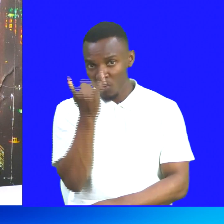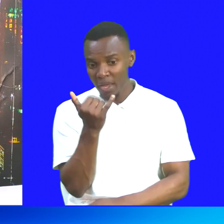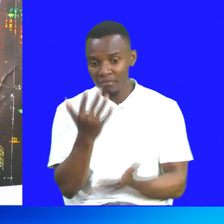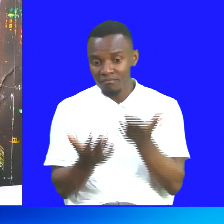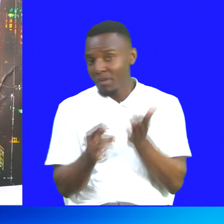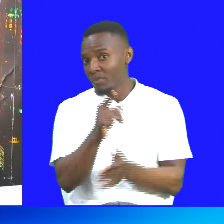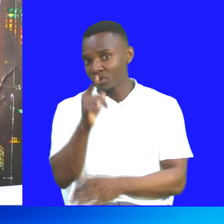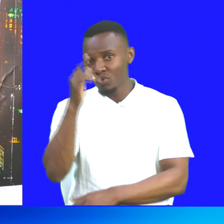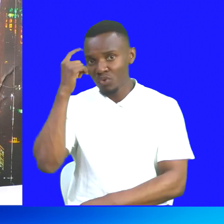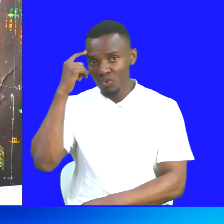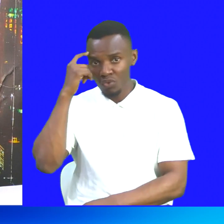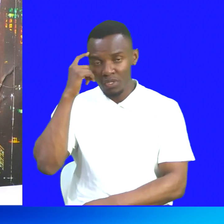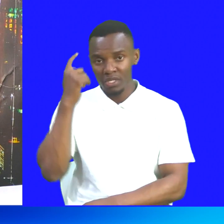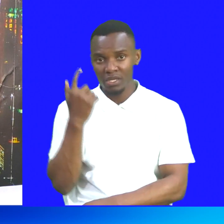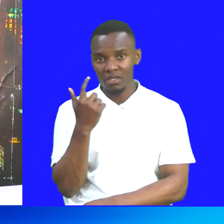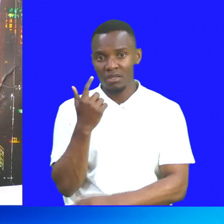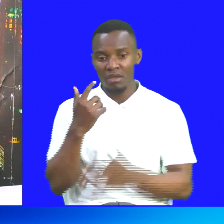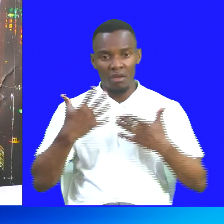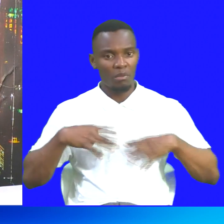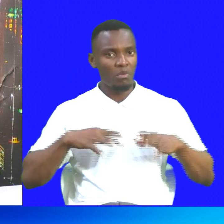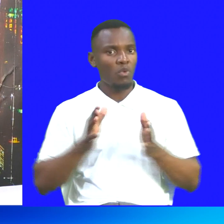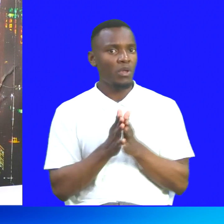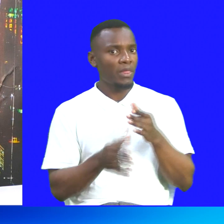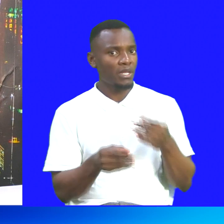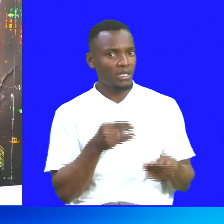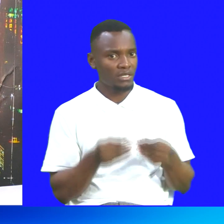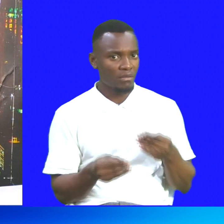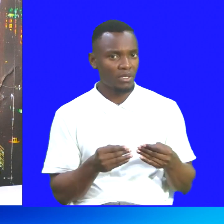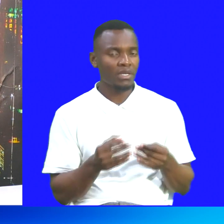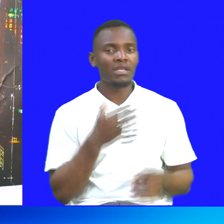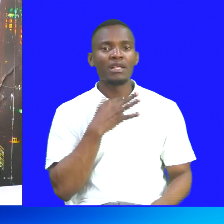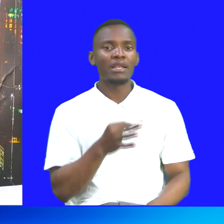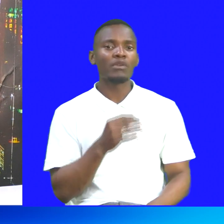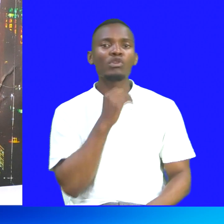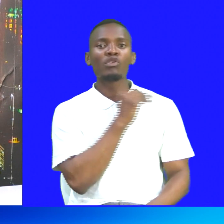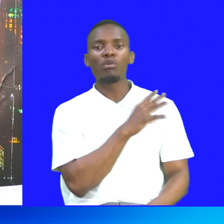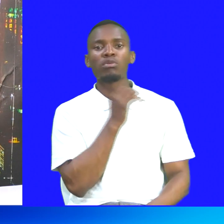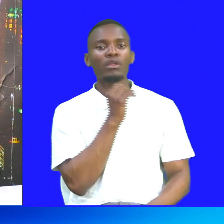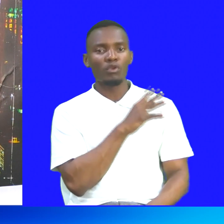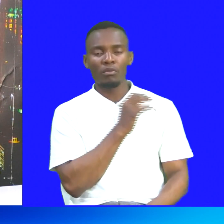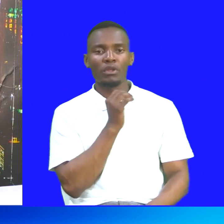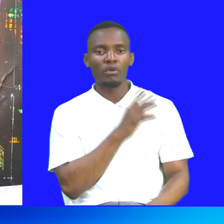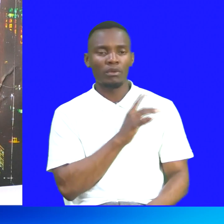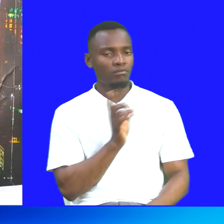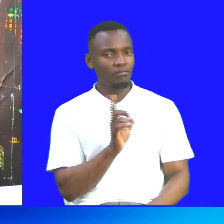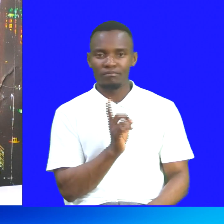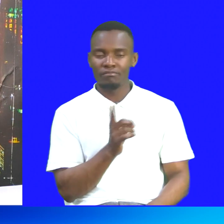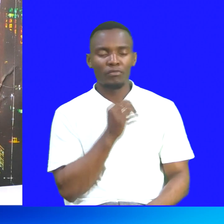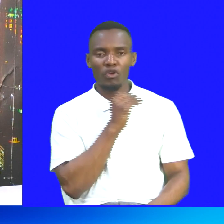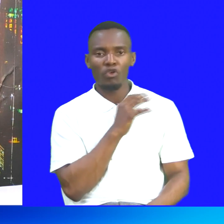think people with disabilities like complaining. It's not